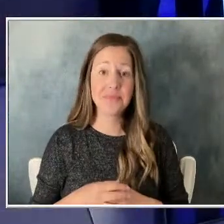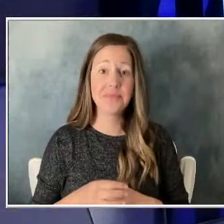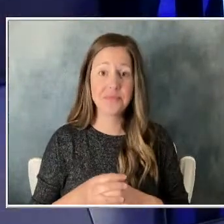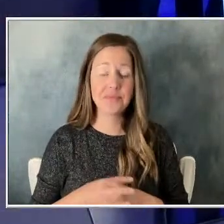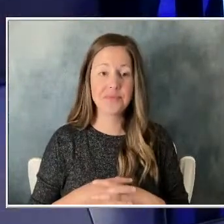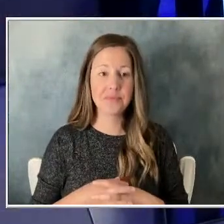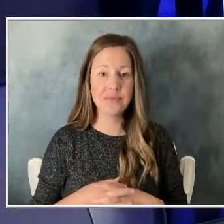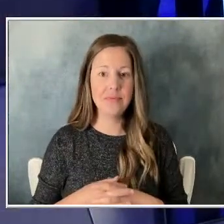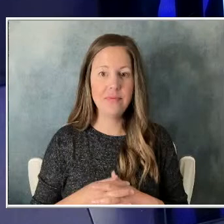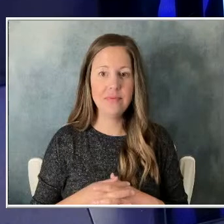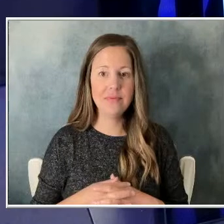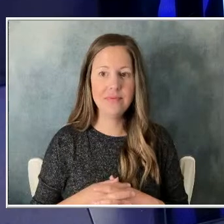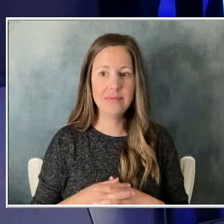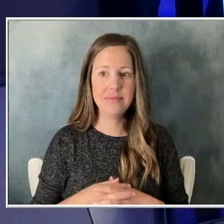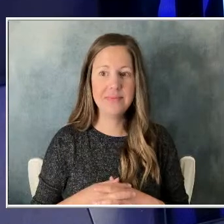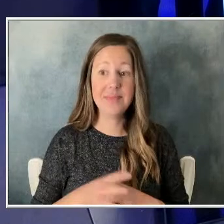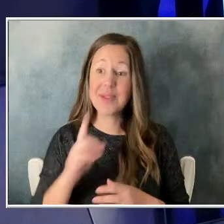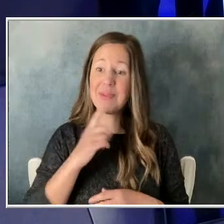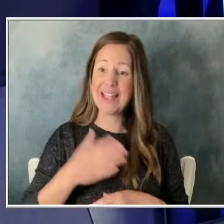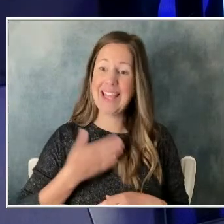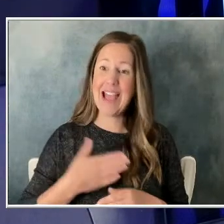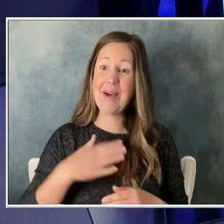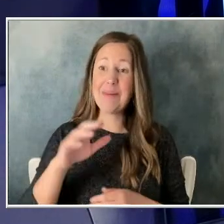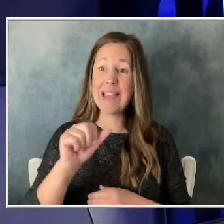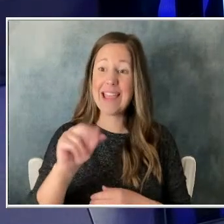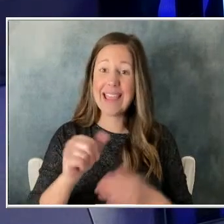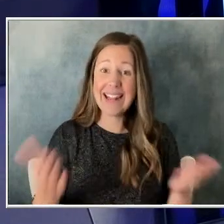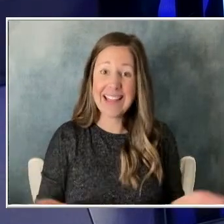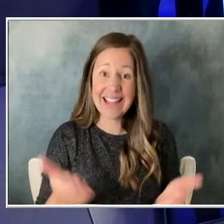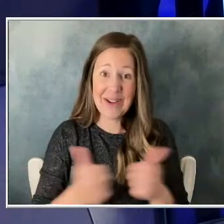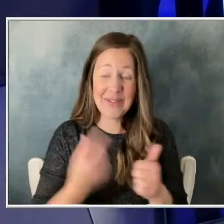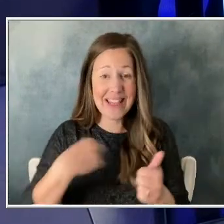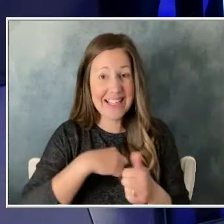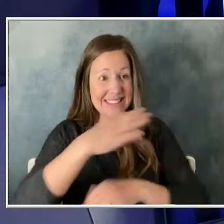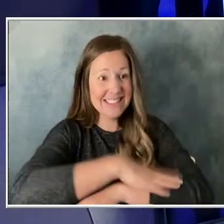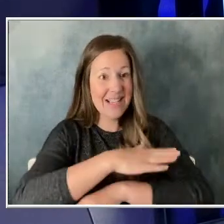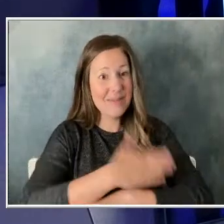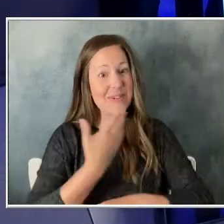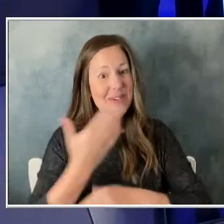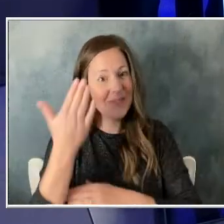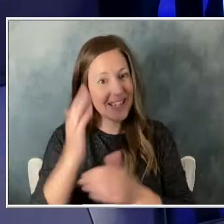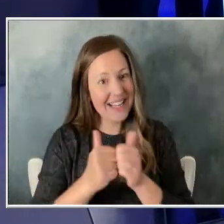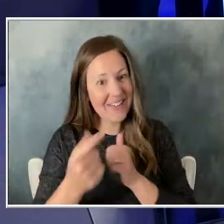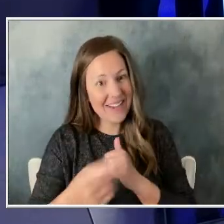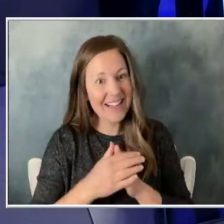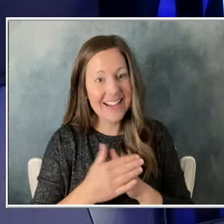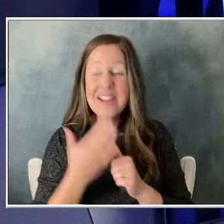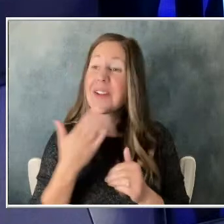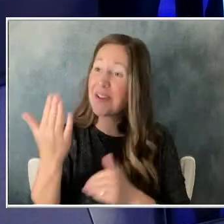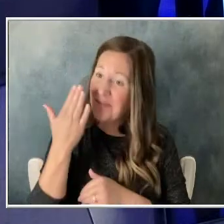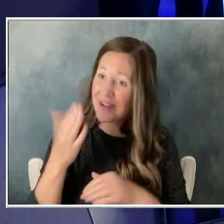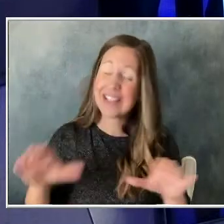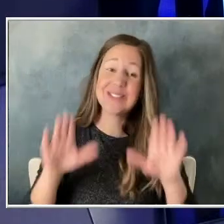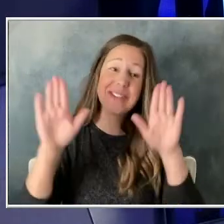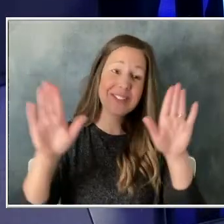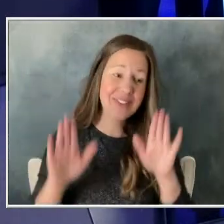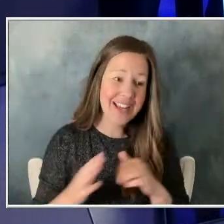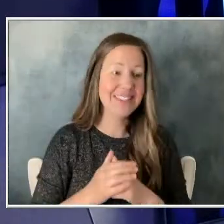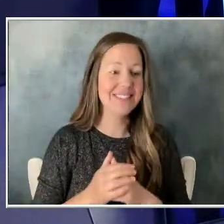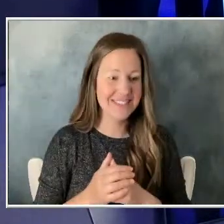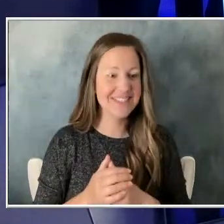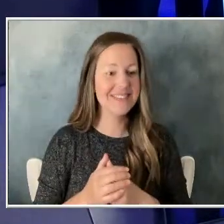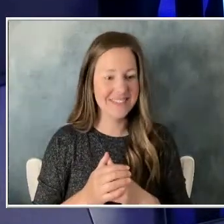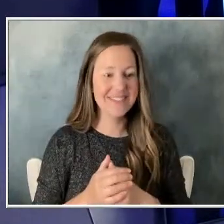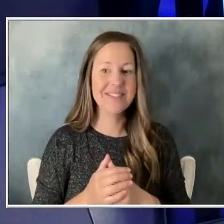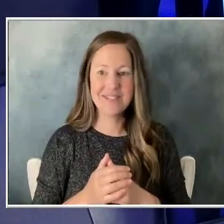And we are so glad to have Anna join us here at the table with us today. Good morning, how are you? Good morning, I'm doing great. I love to hear that. Also in studio